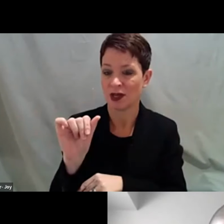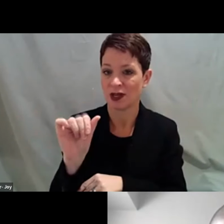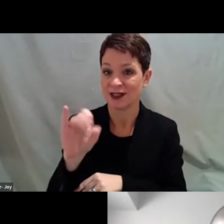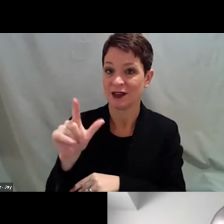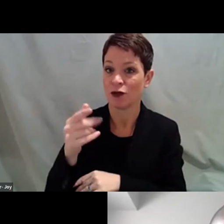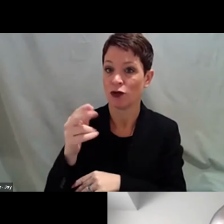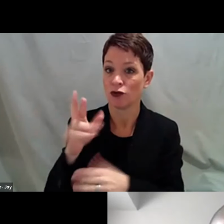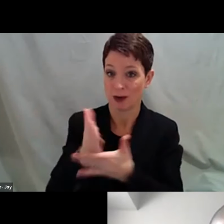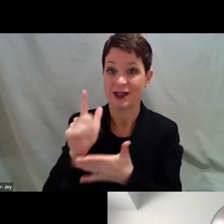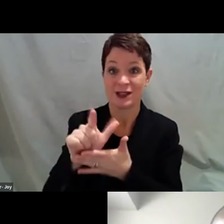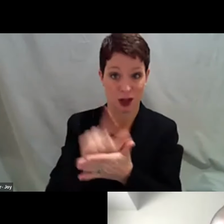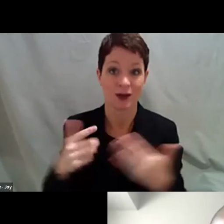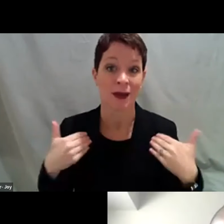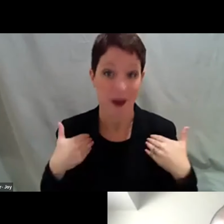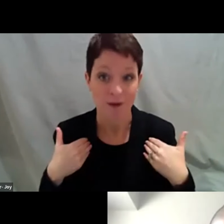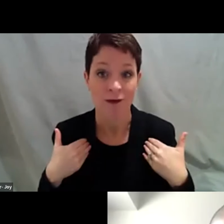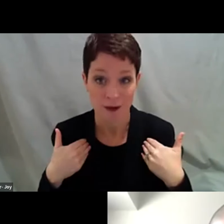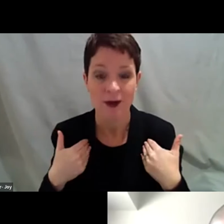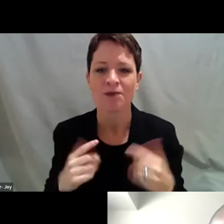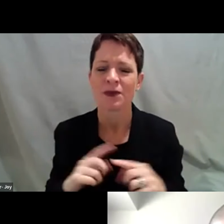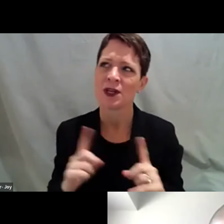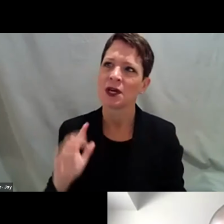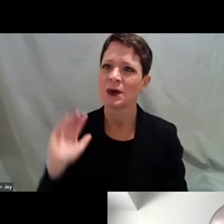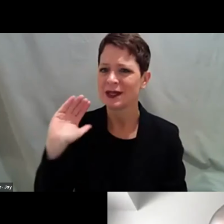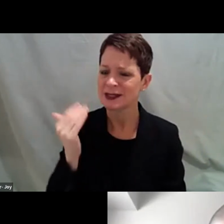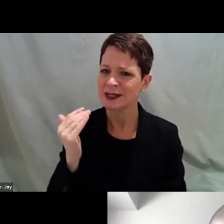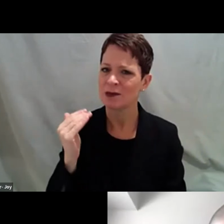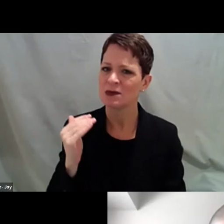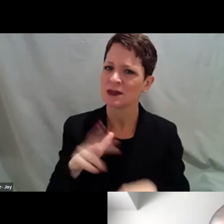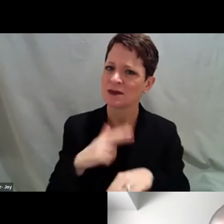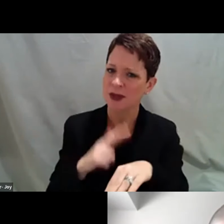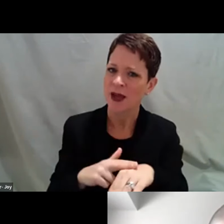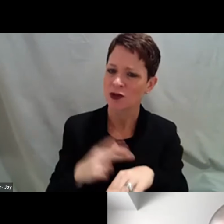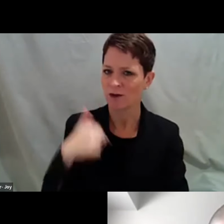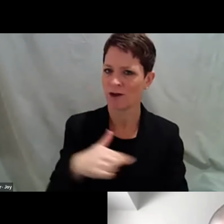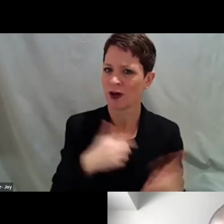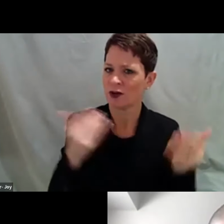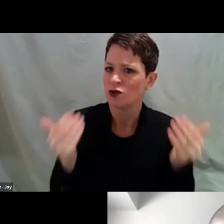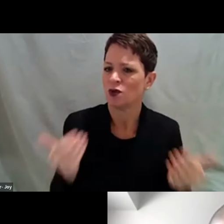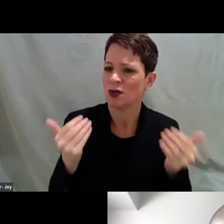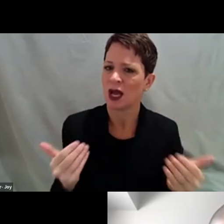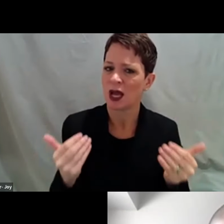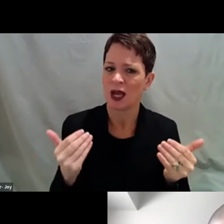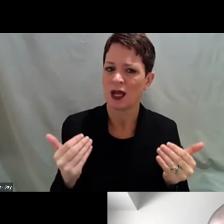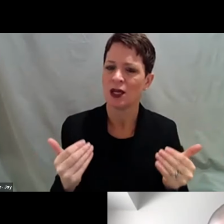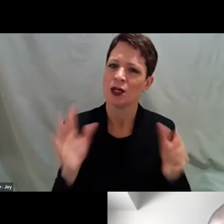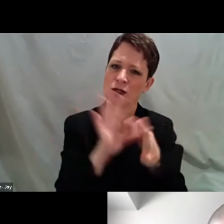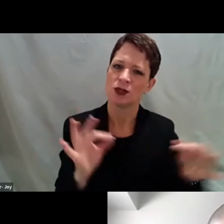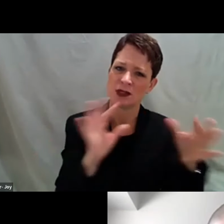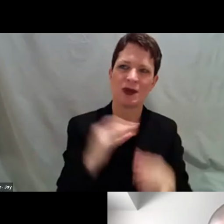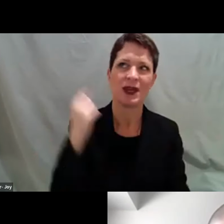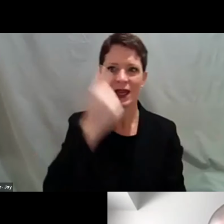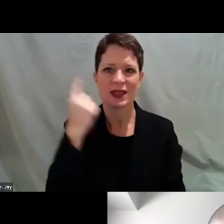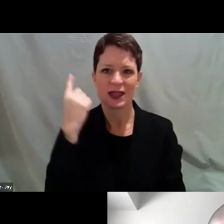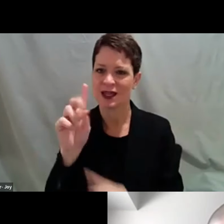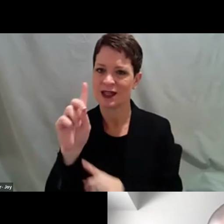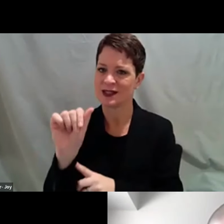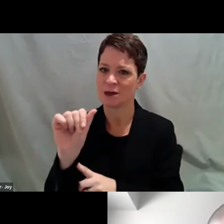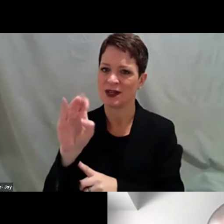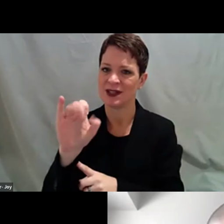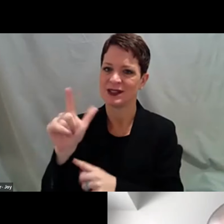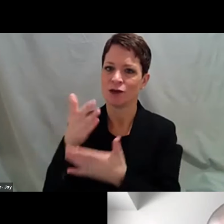rights laws. So it may seem quite natural to us today to speak and think in terms of disability